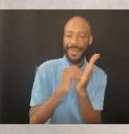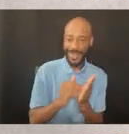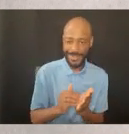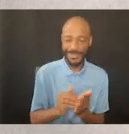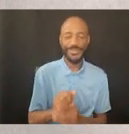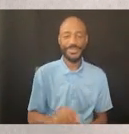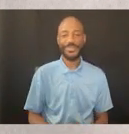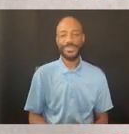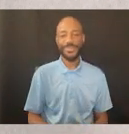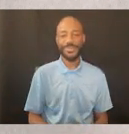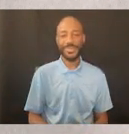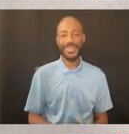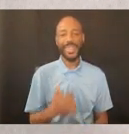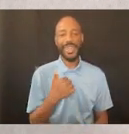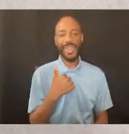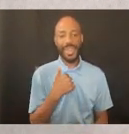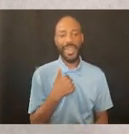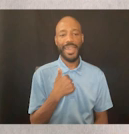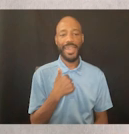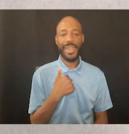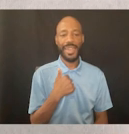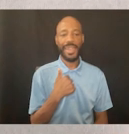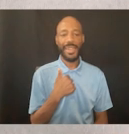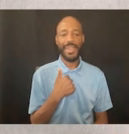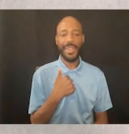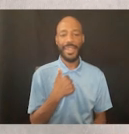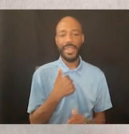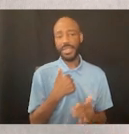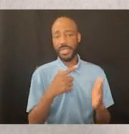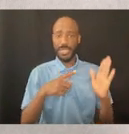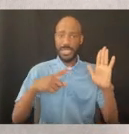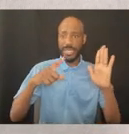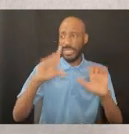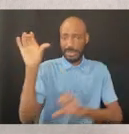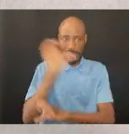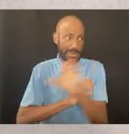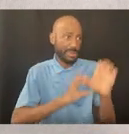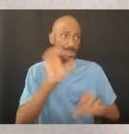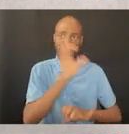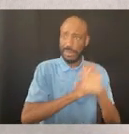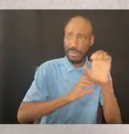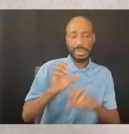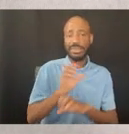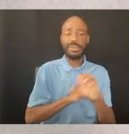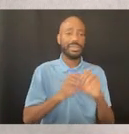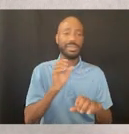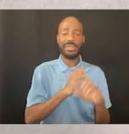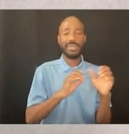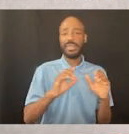And I trawled the internet to find out what the name of a